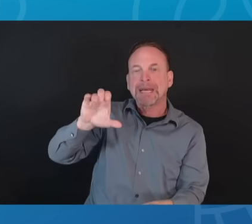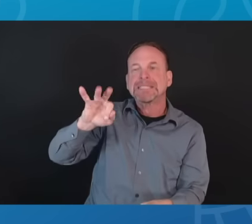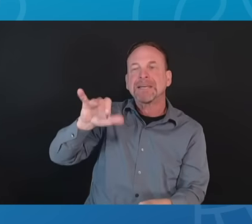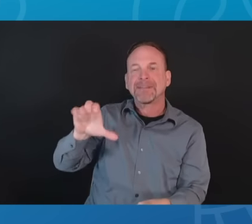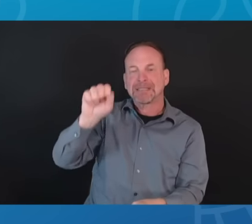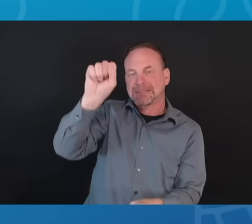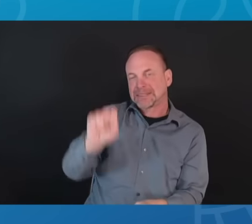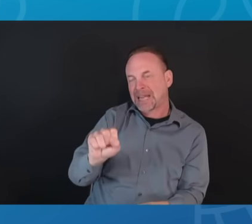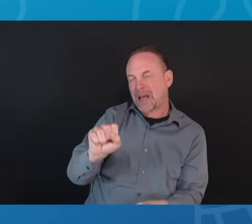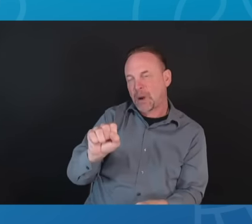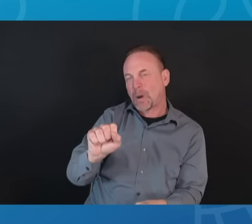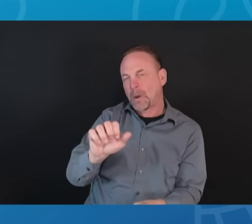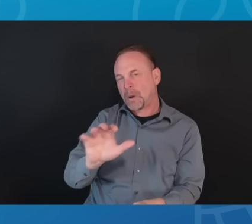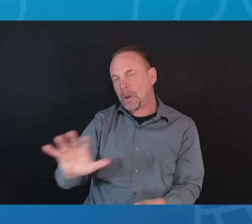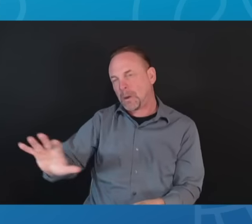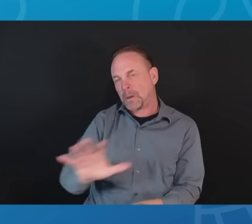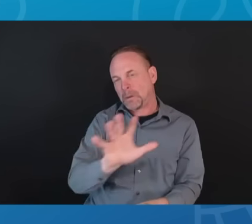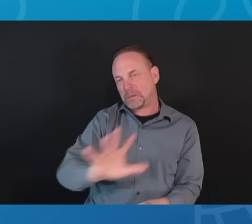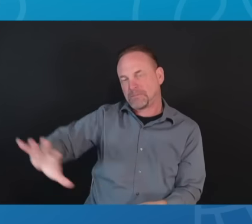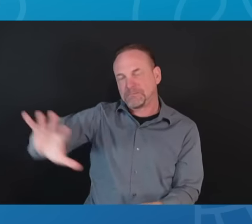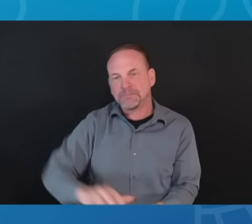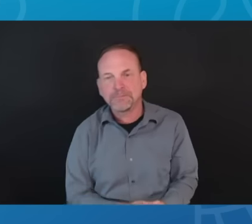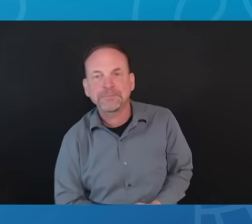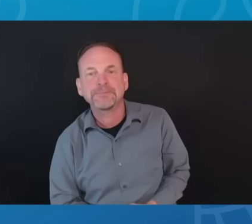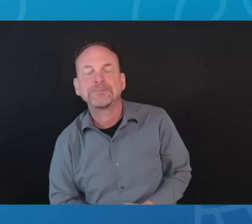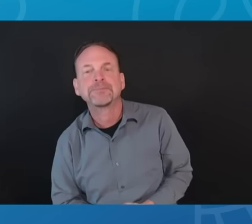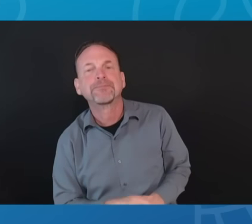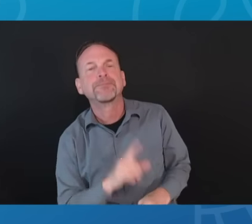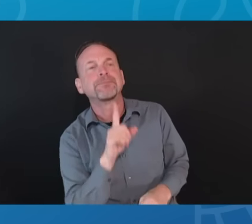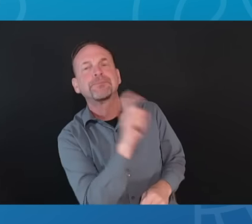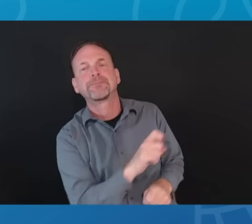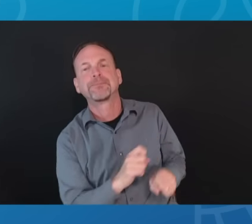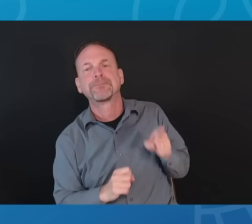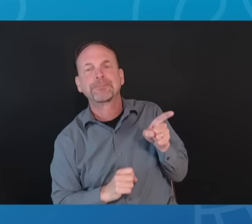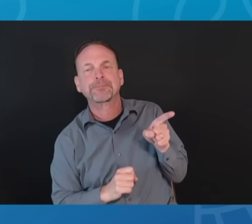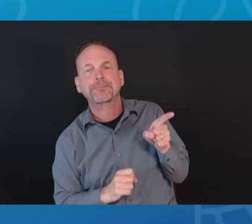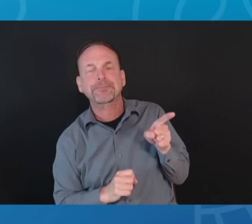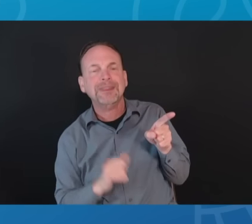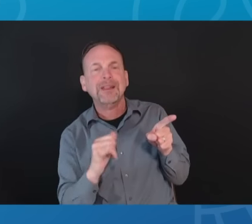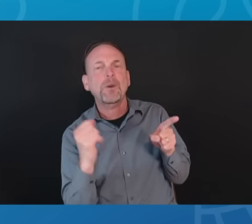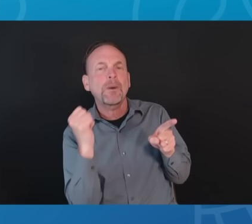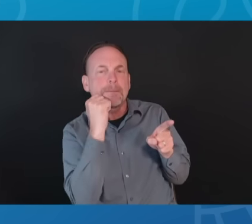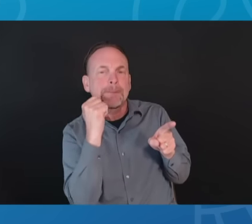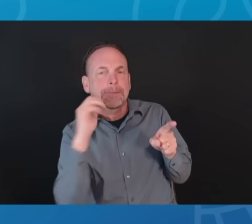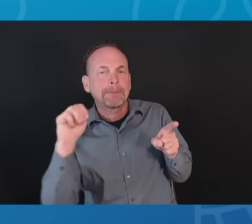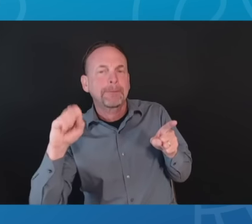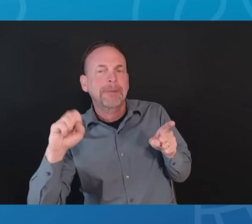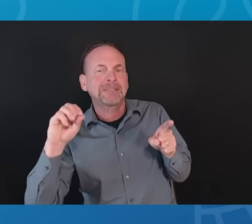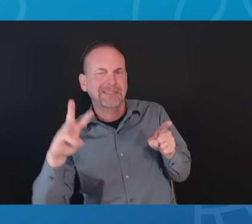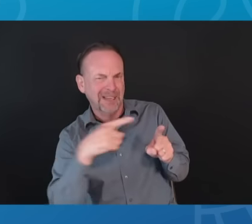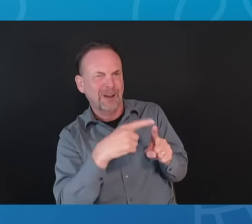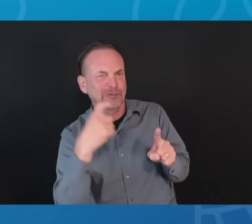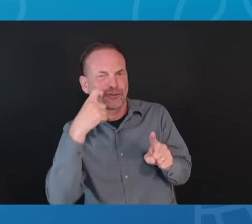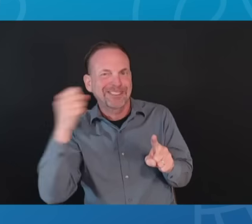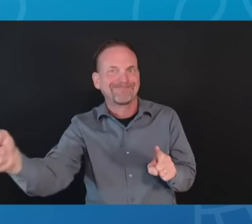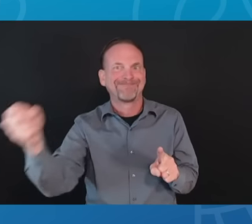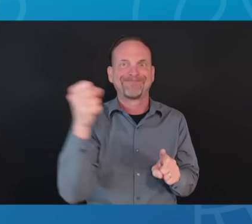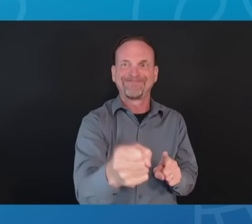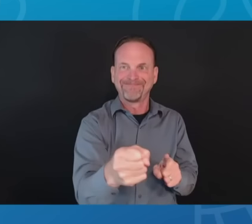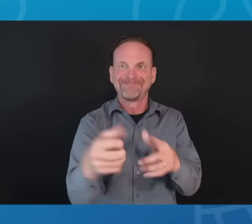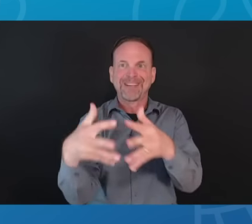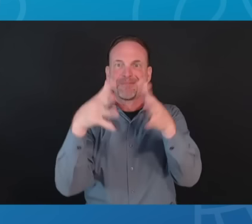an American to 10 years in prison for allegedly fighting as a mercenary for Ukraine. What's the State